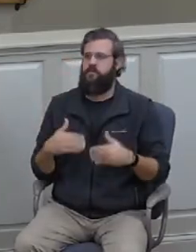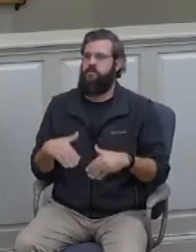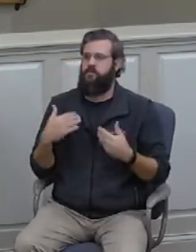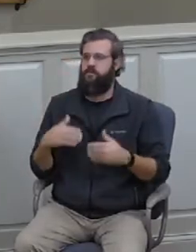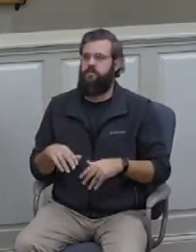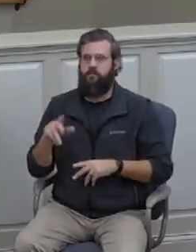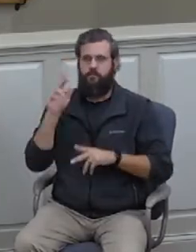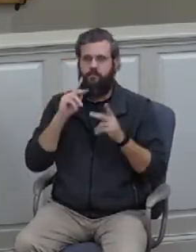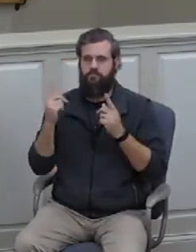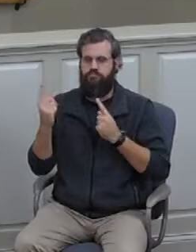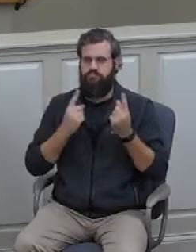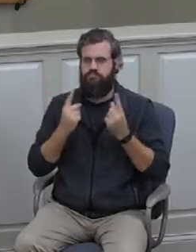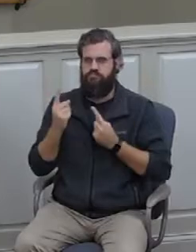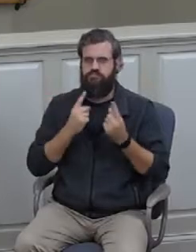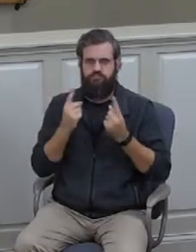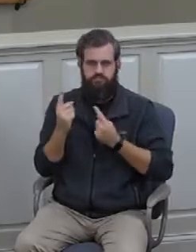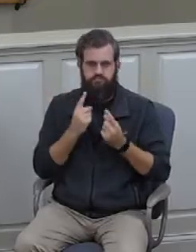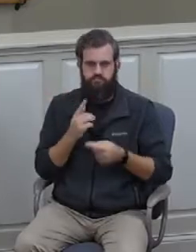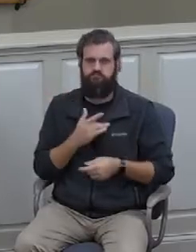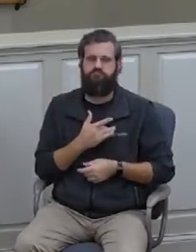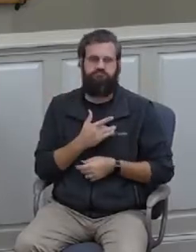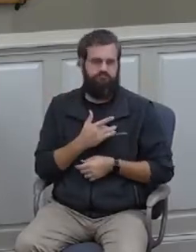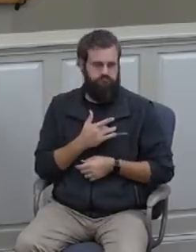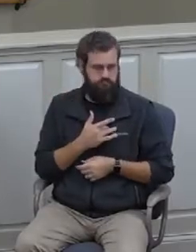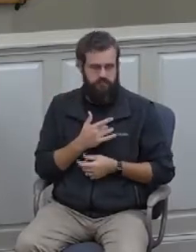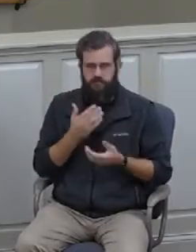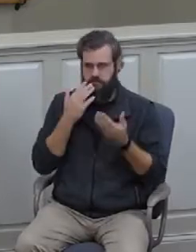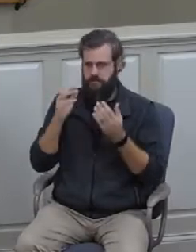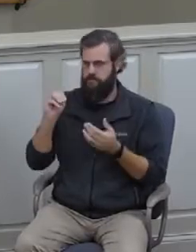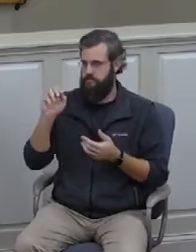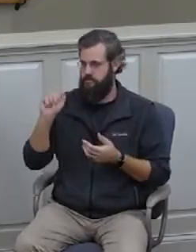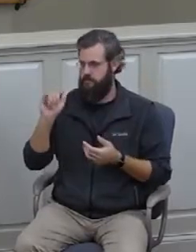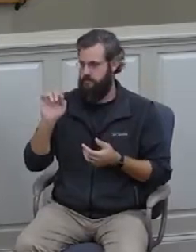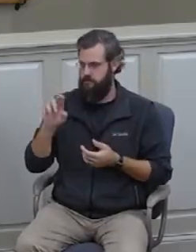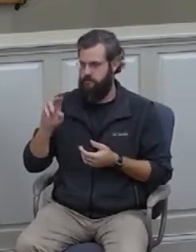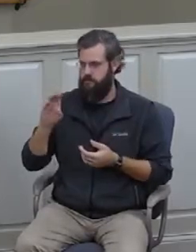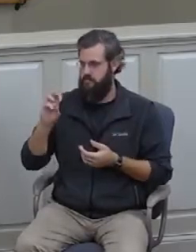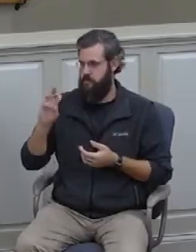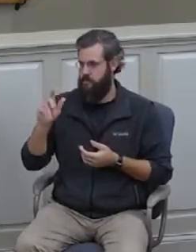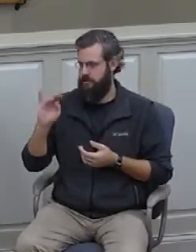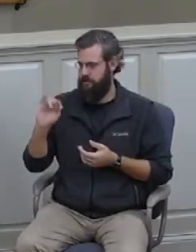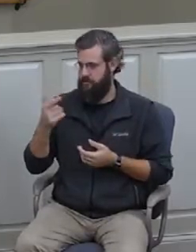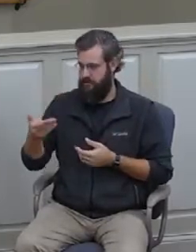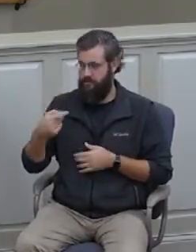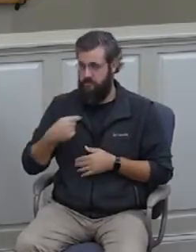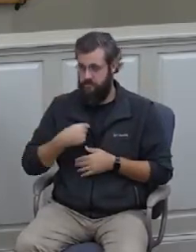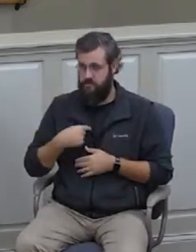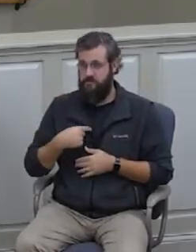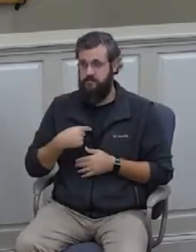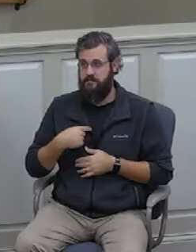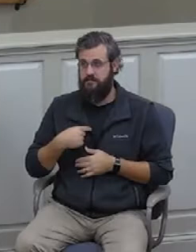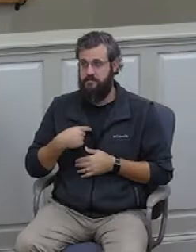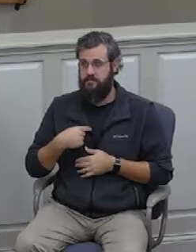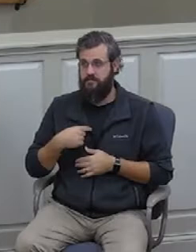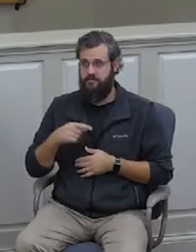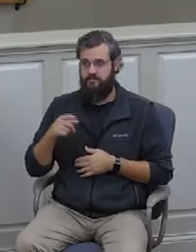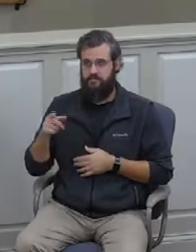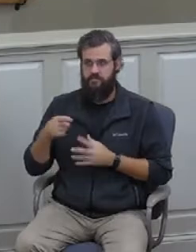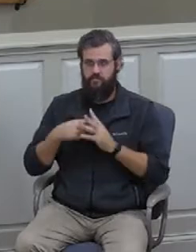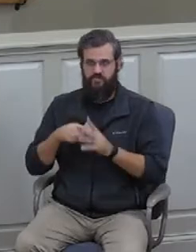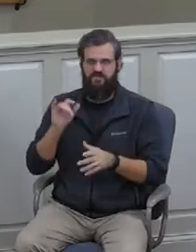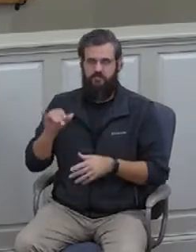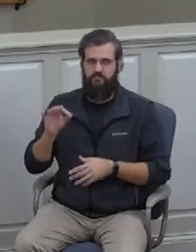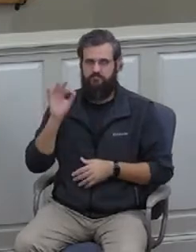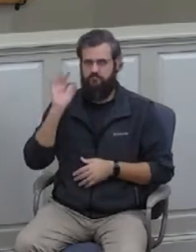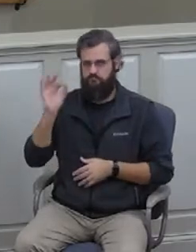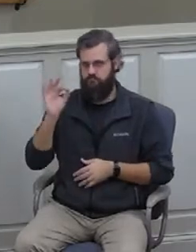that people came out that did. Thank Mayor Bowling for hiring me, because him and Mr. Music started it. So I appreciate